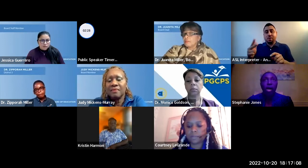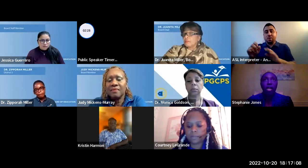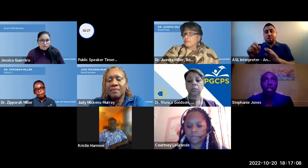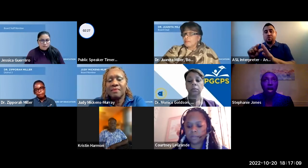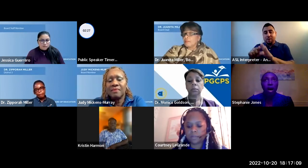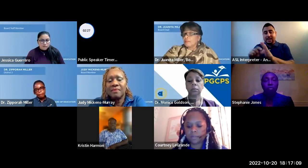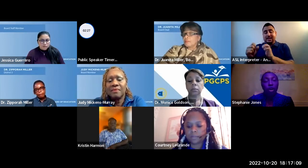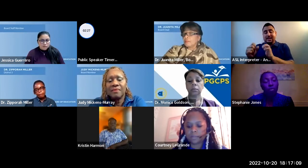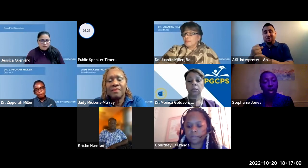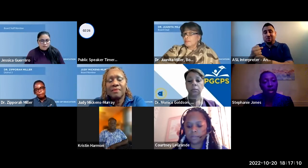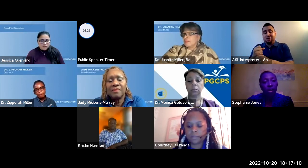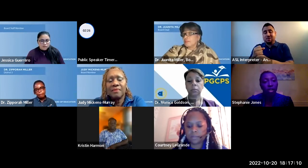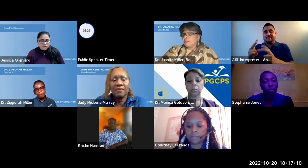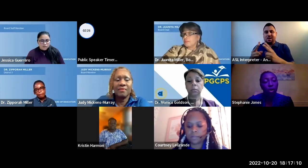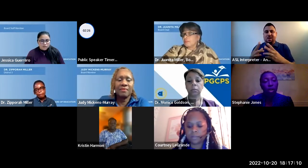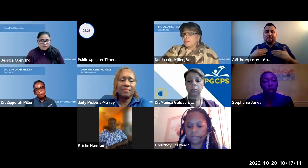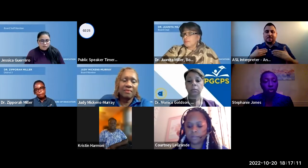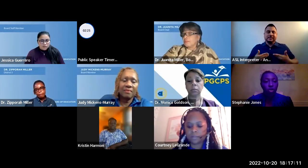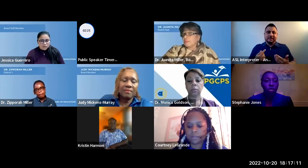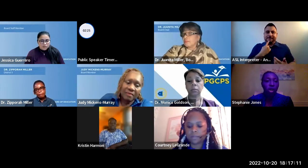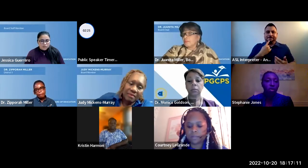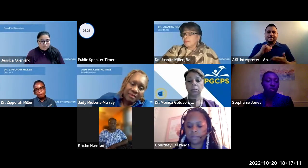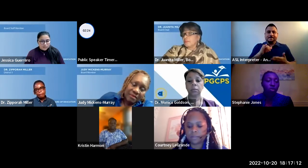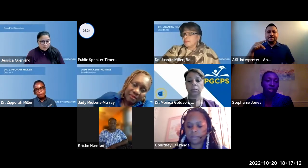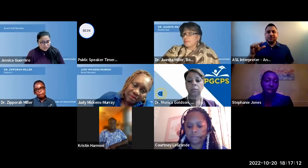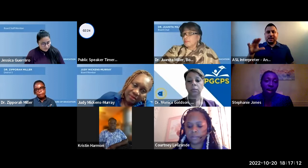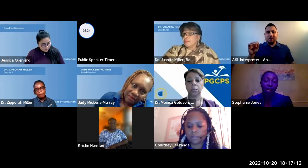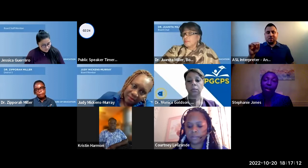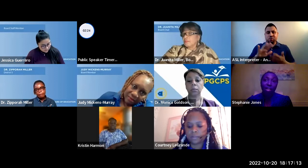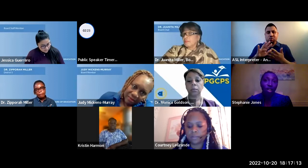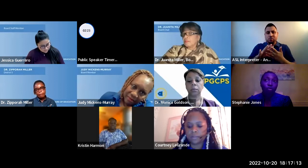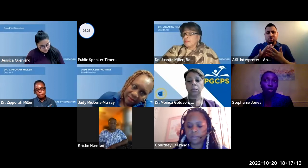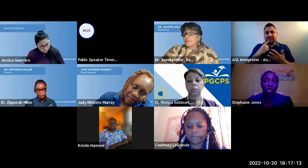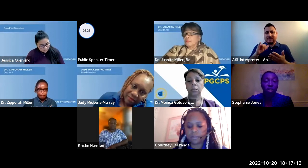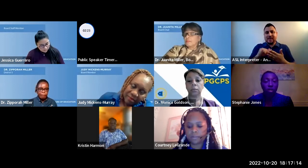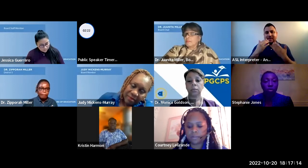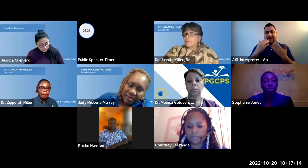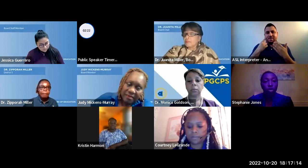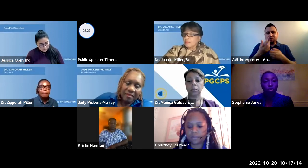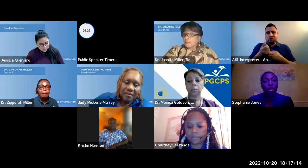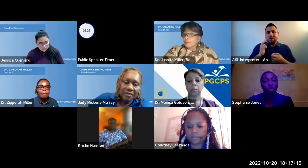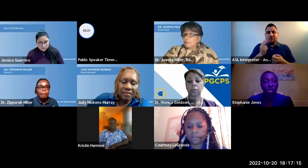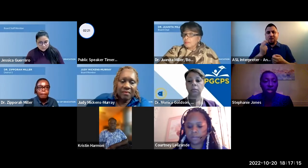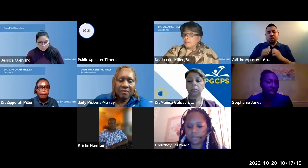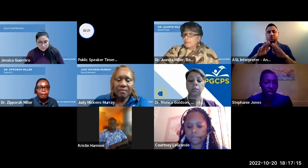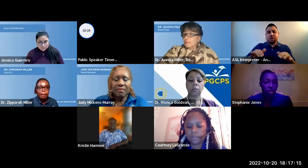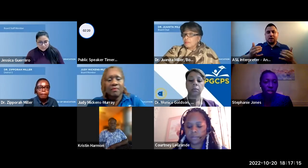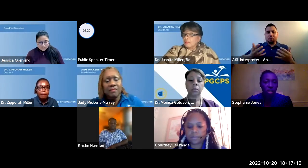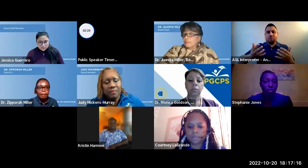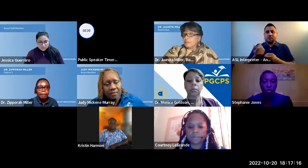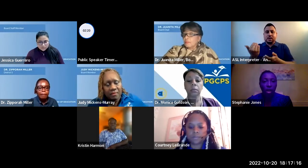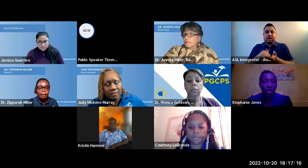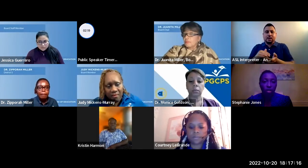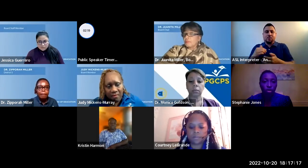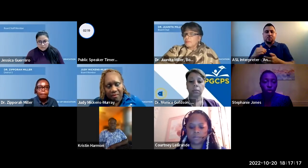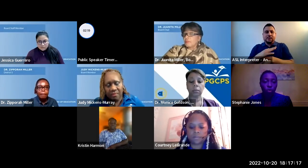year, it's very upsetting and disappointing that Prince George's County Schools is saying, thank you for trusting us with your children. Now trust us again as we